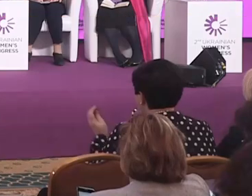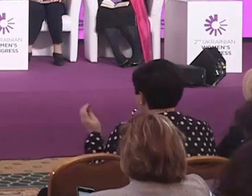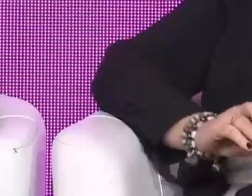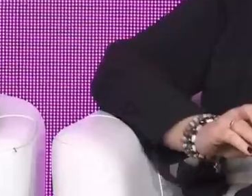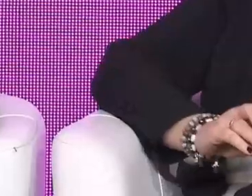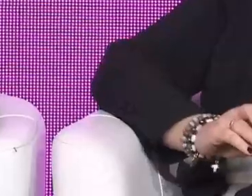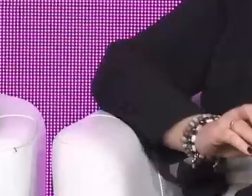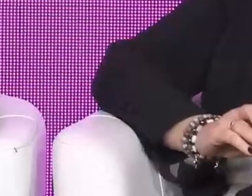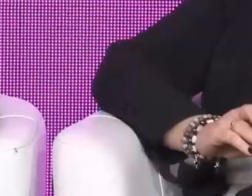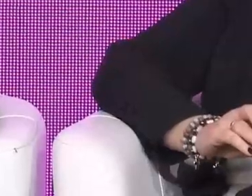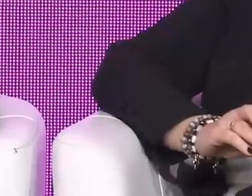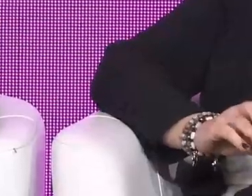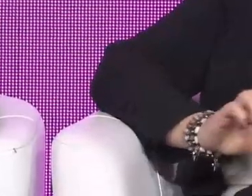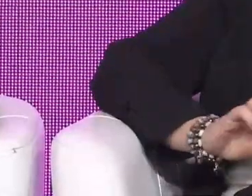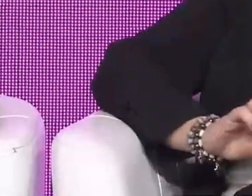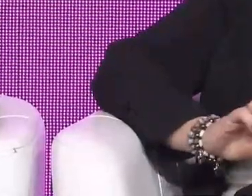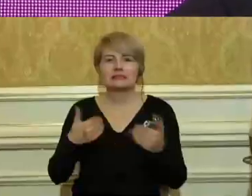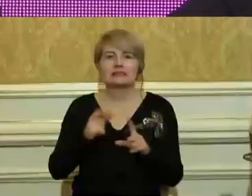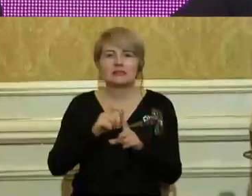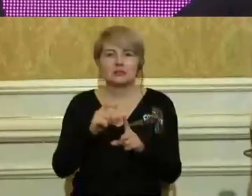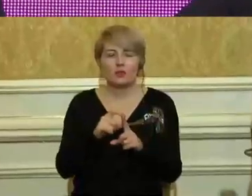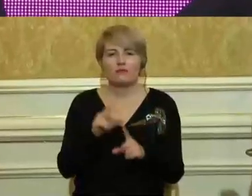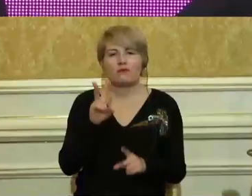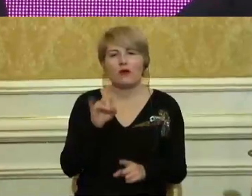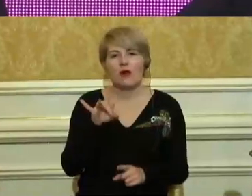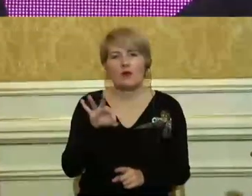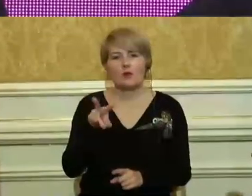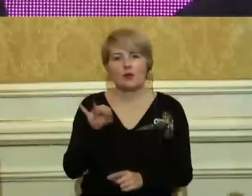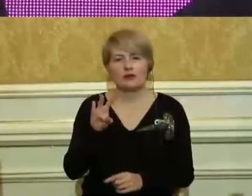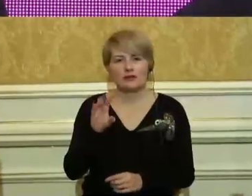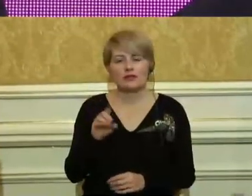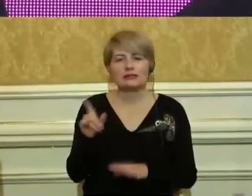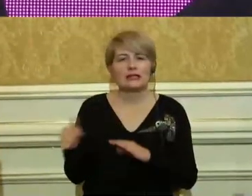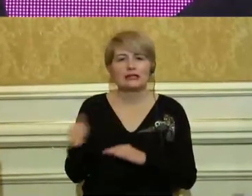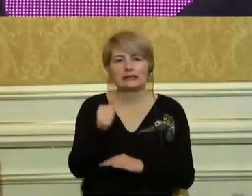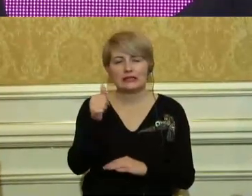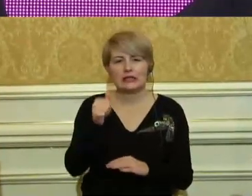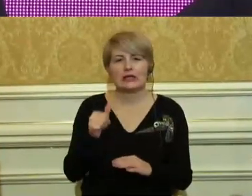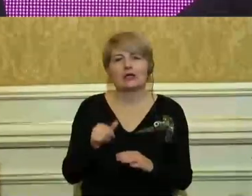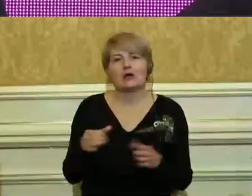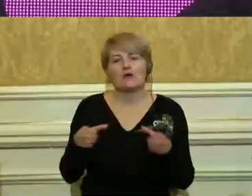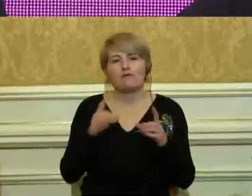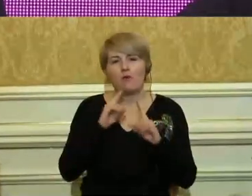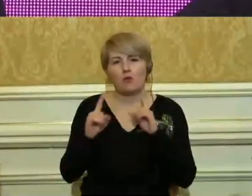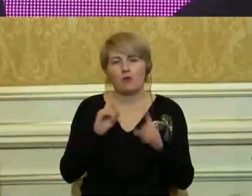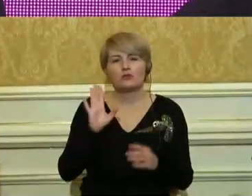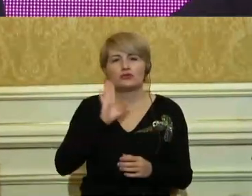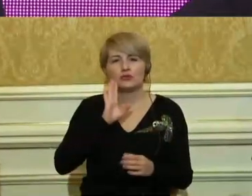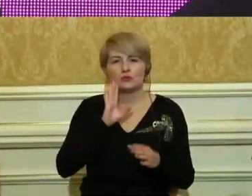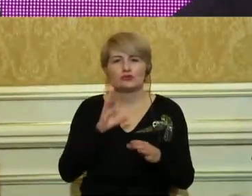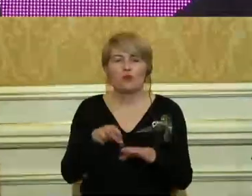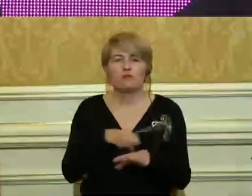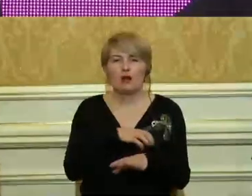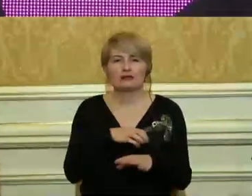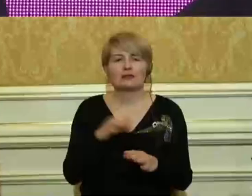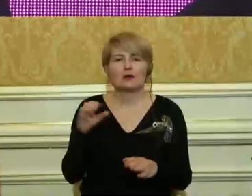news from the first phase. Now I'd like to give the floor to Karolina Leakovic,